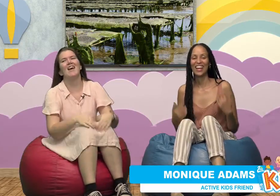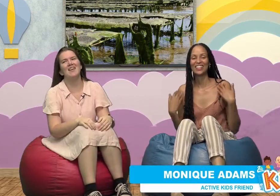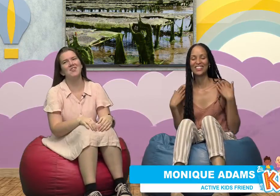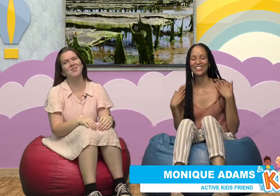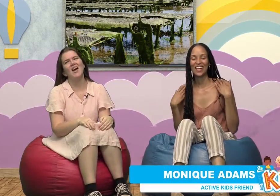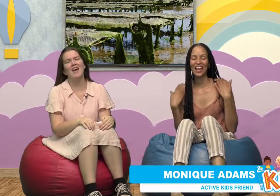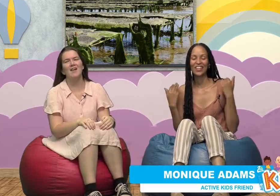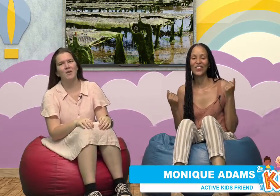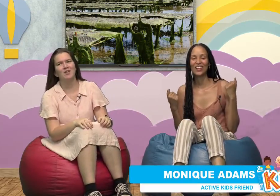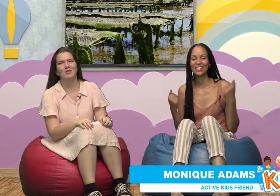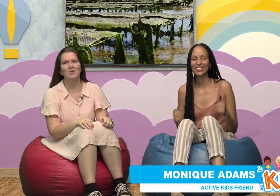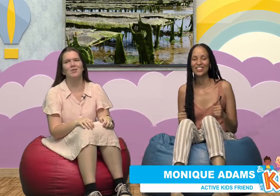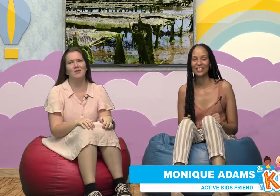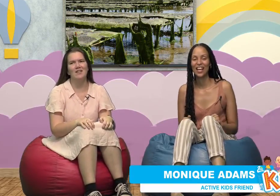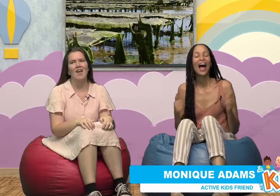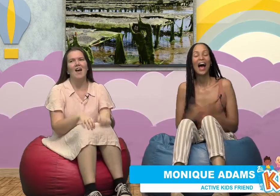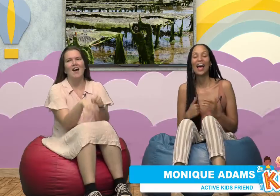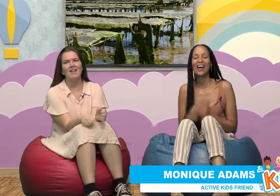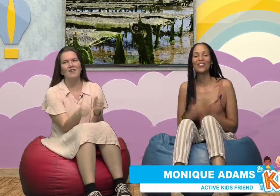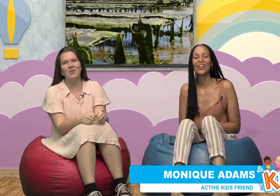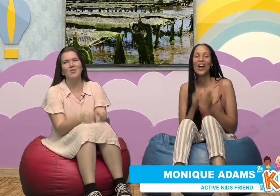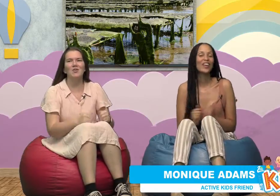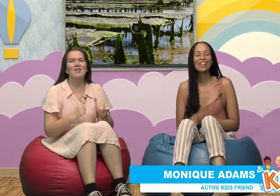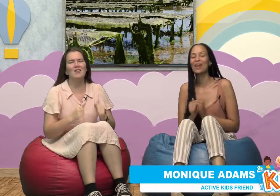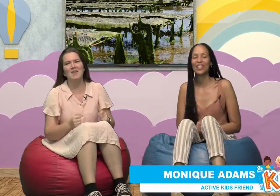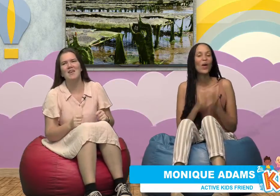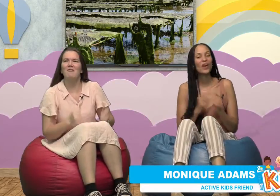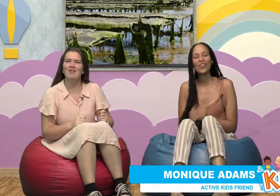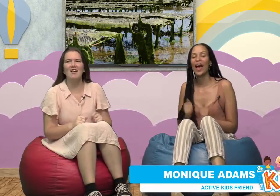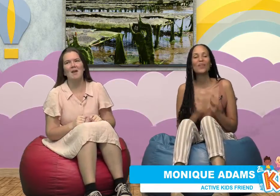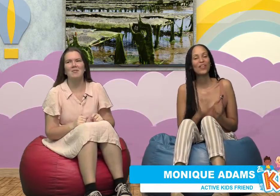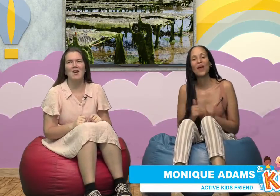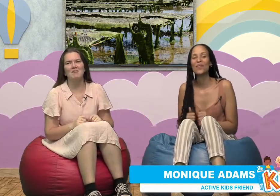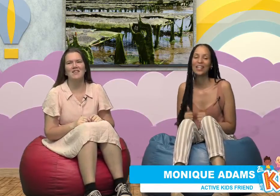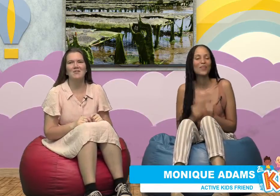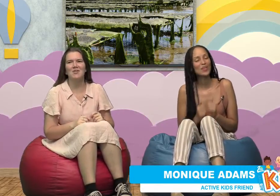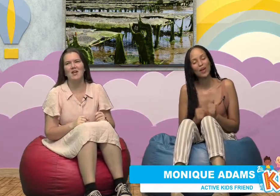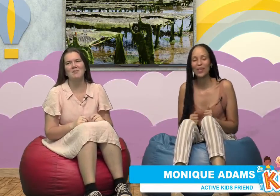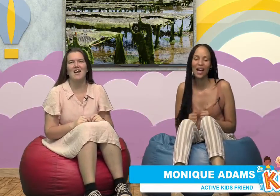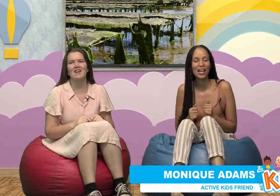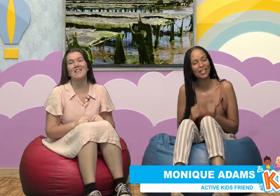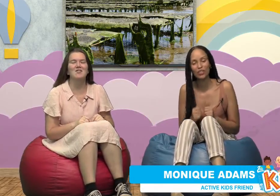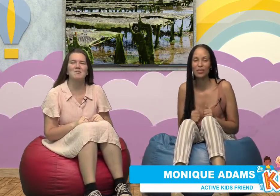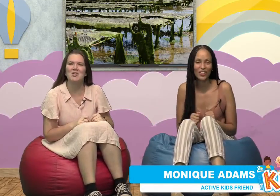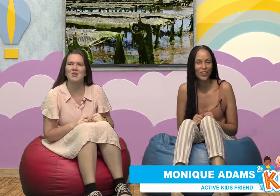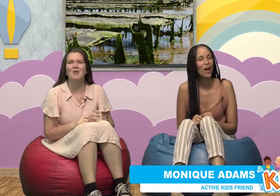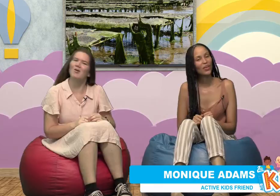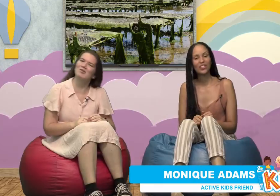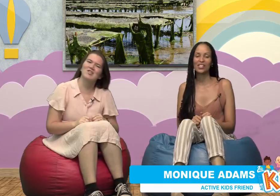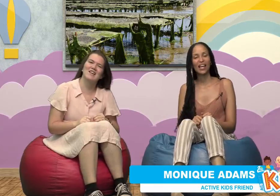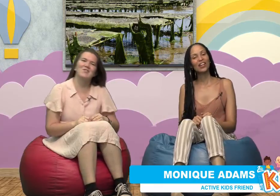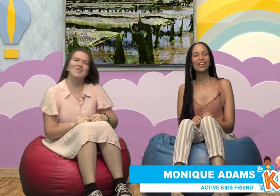1, and a 2, and a 1, 2, 3. I love you, you love me. We're a happy family with a great big hug and a kiss from me